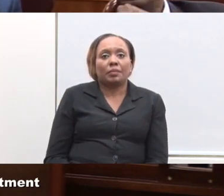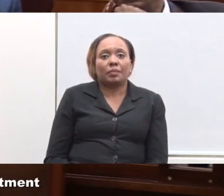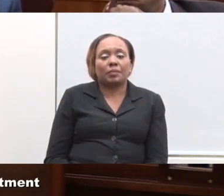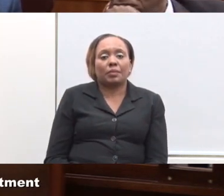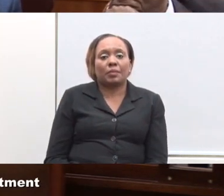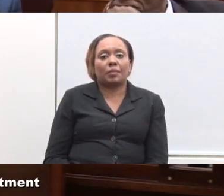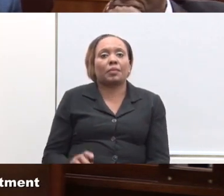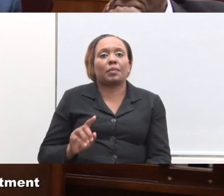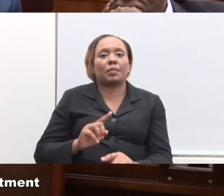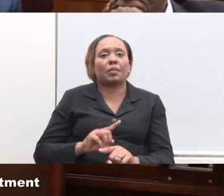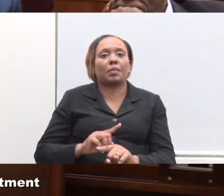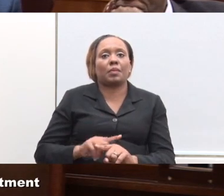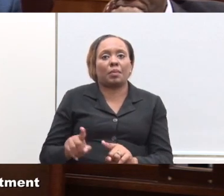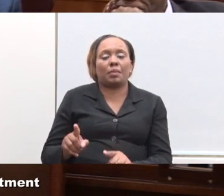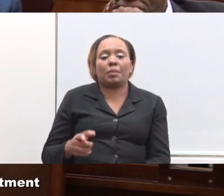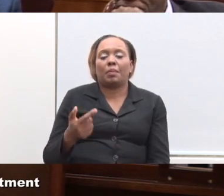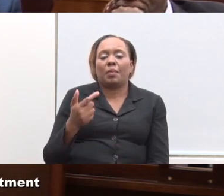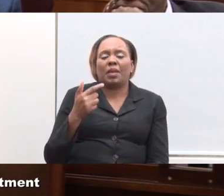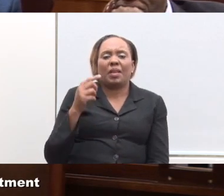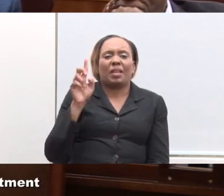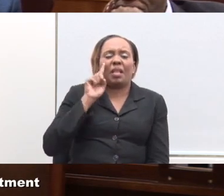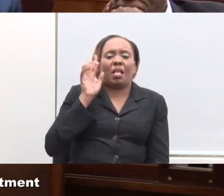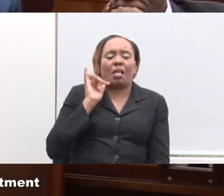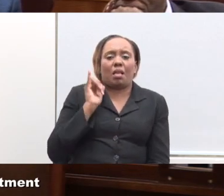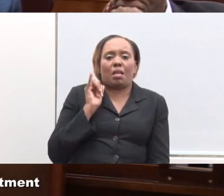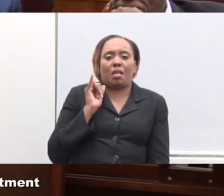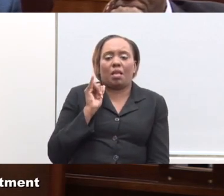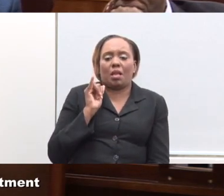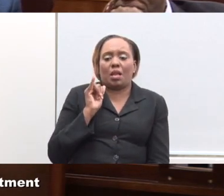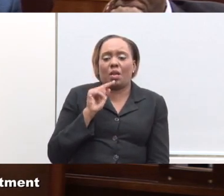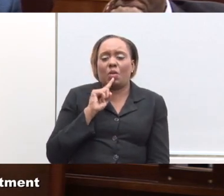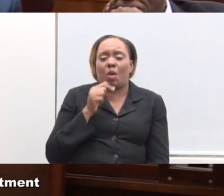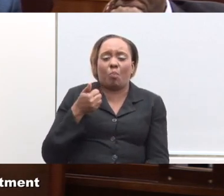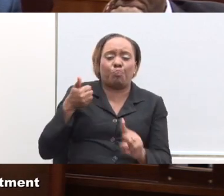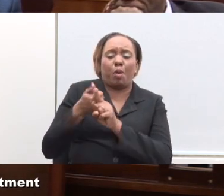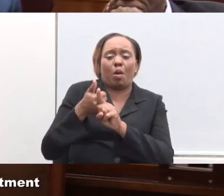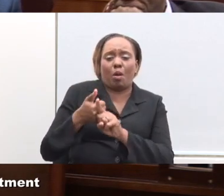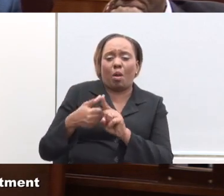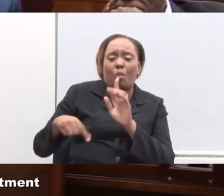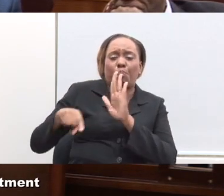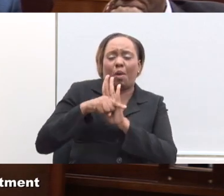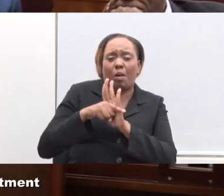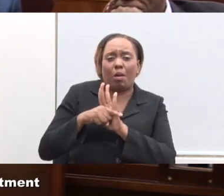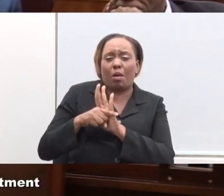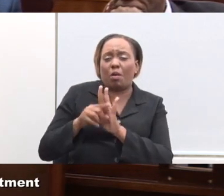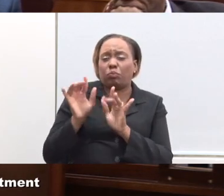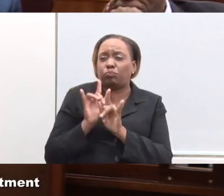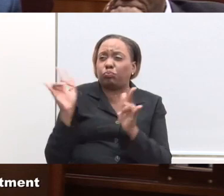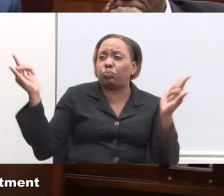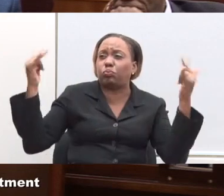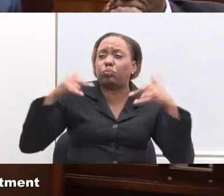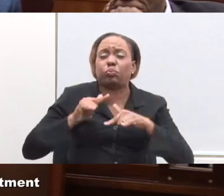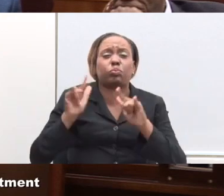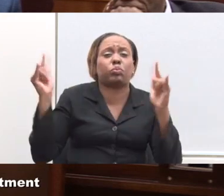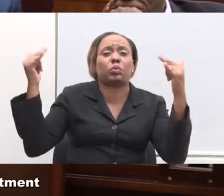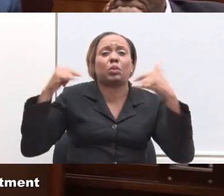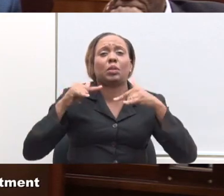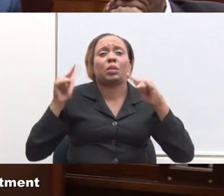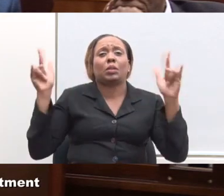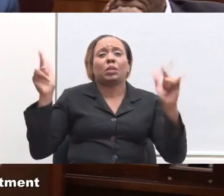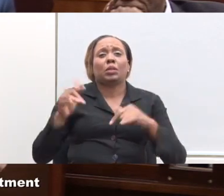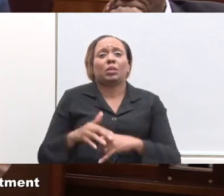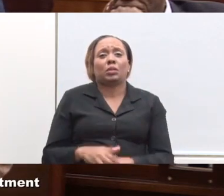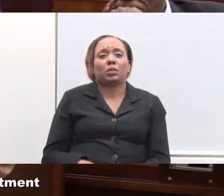scenario and not the moderate. The severe scenario will probably see us go back to reduce even below